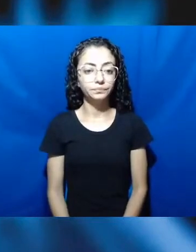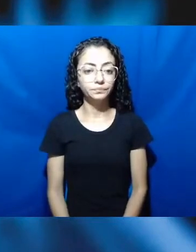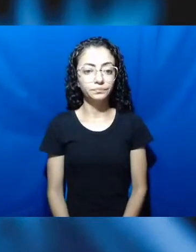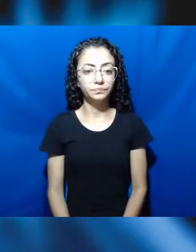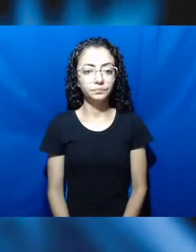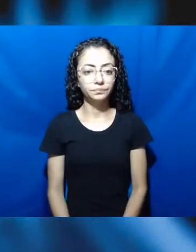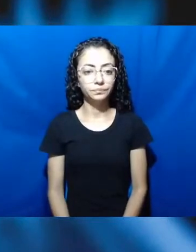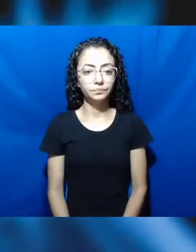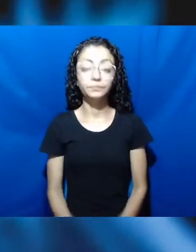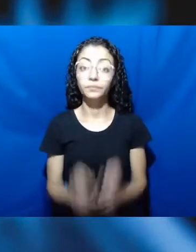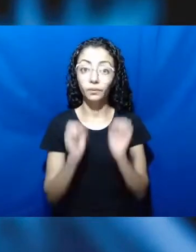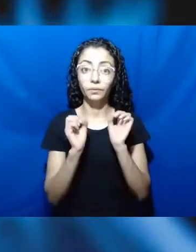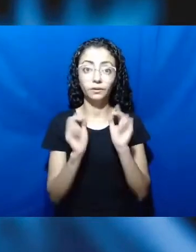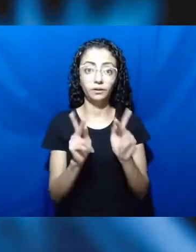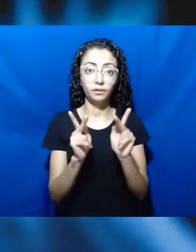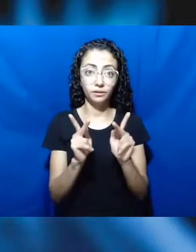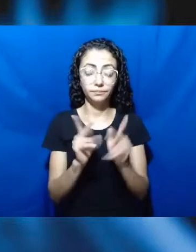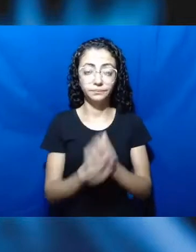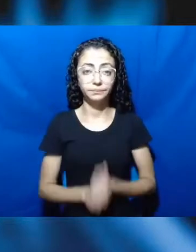Ok. É